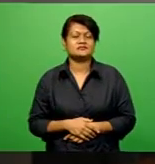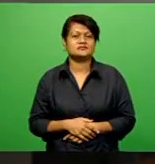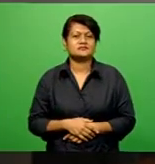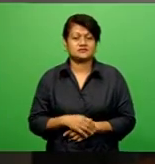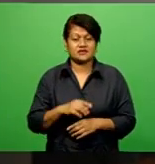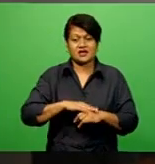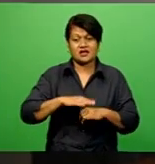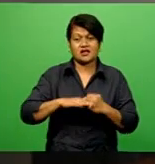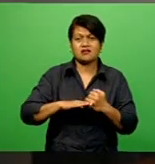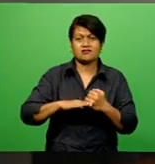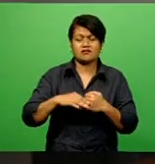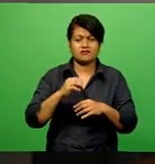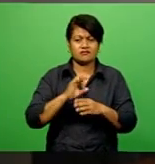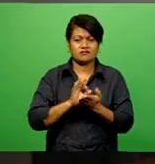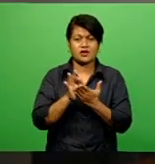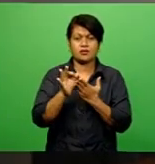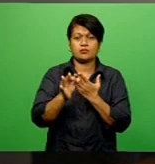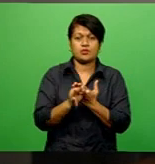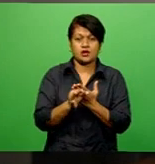February we've got